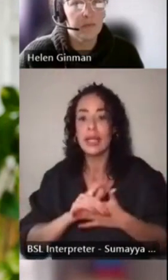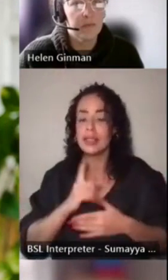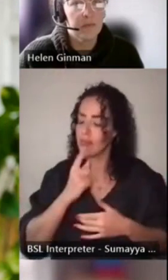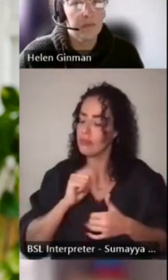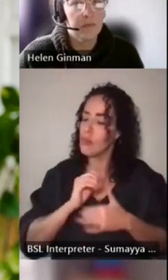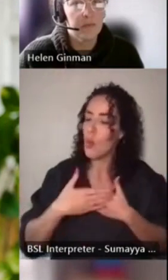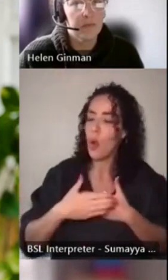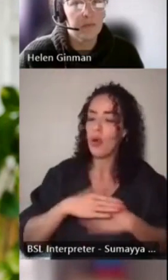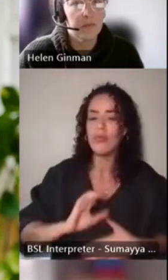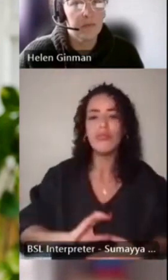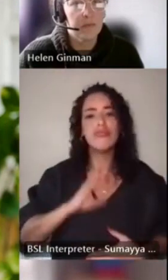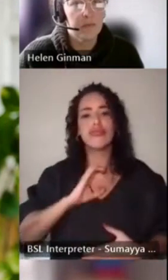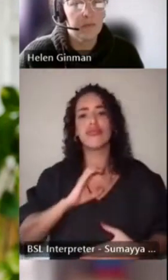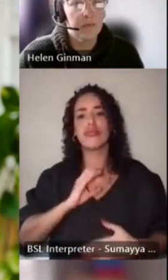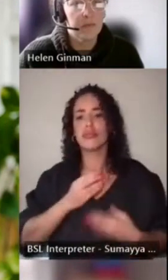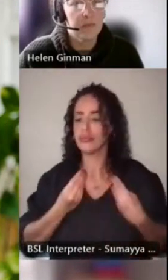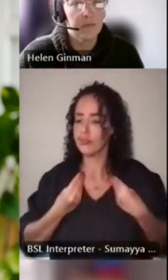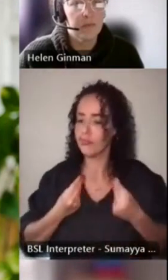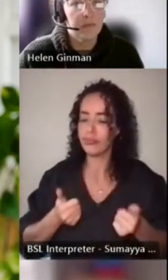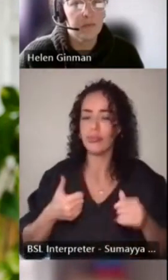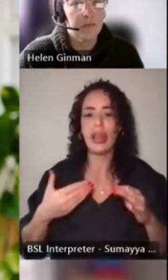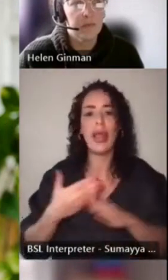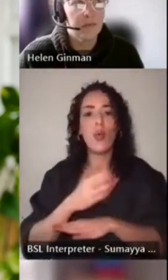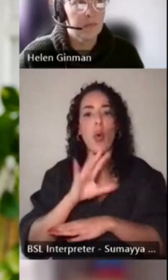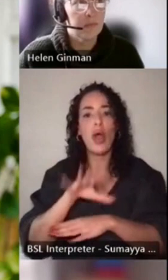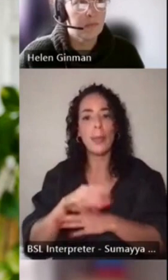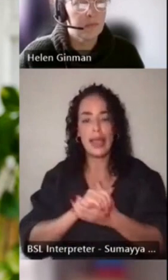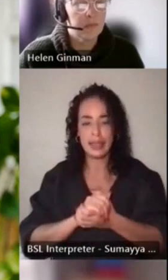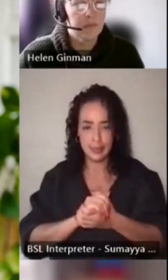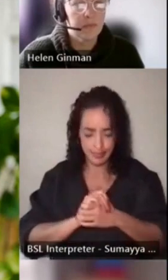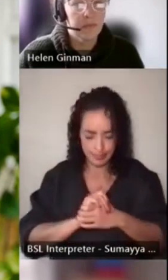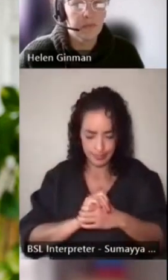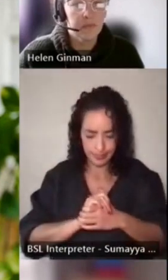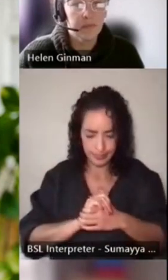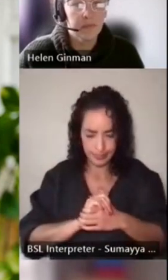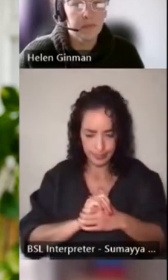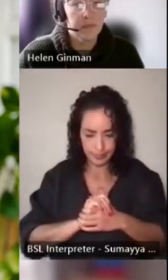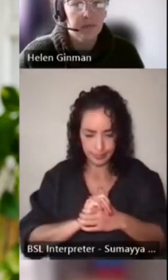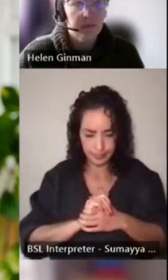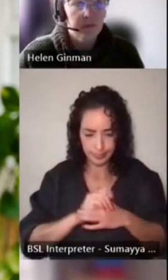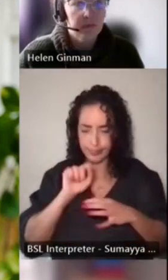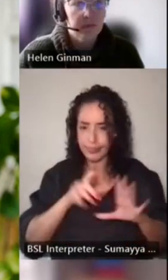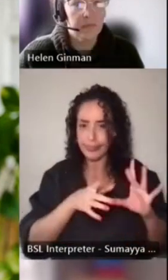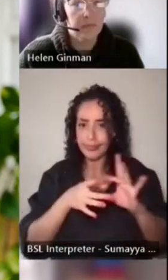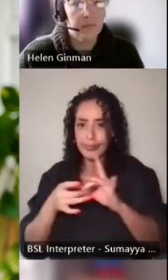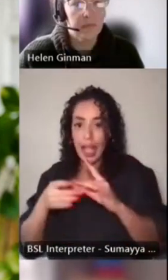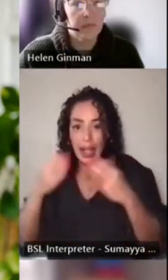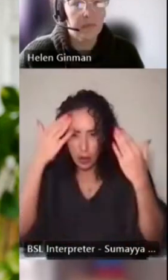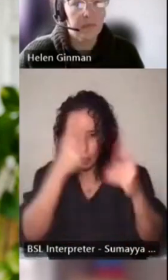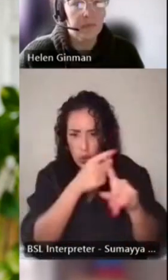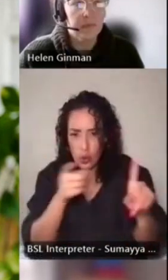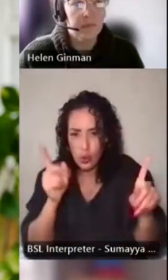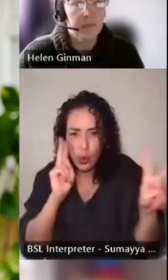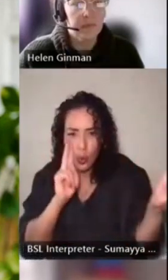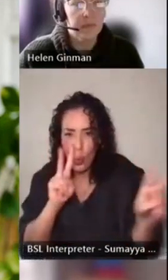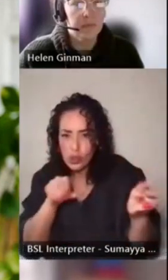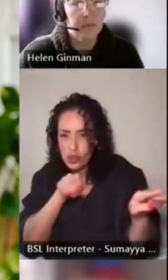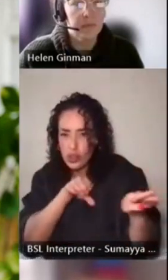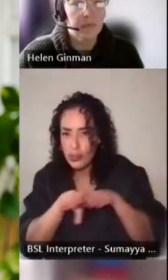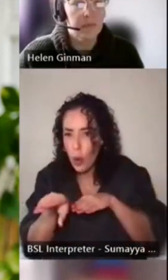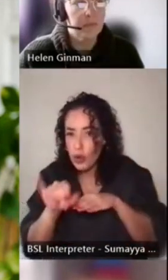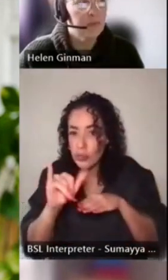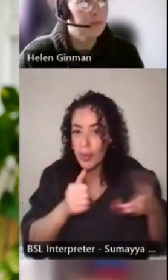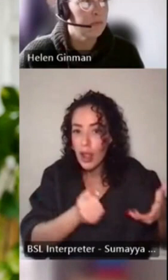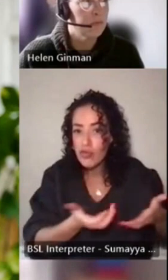and effectiveness in the workplace. So linking it as well to, I don't know if anyone watches any sports, if you watch